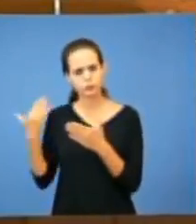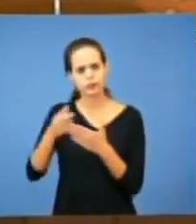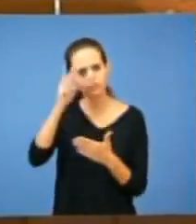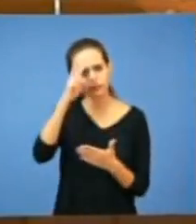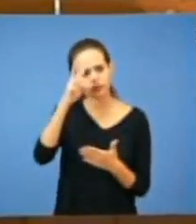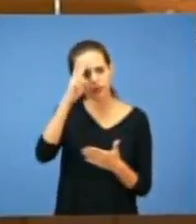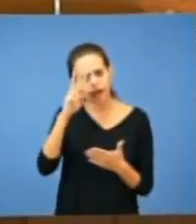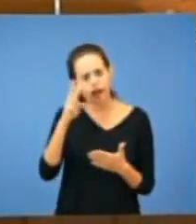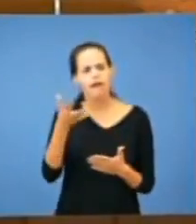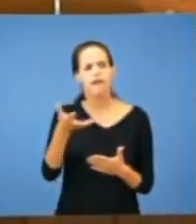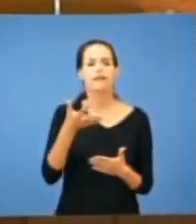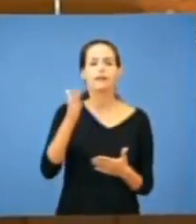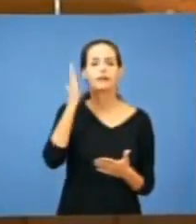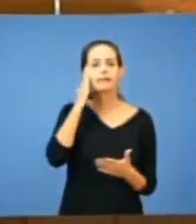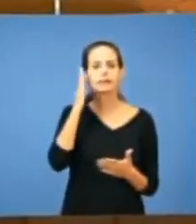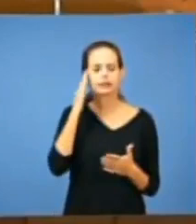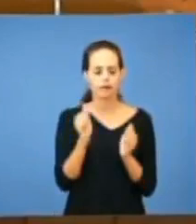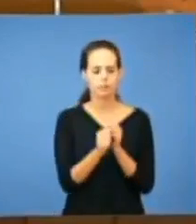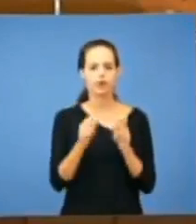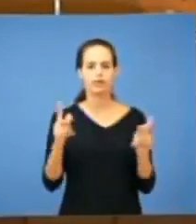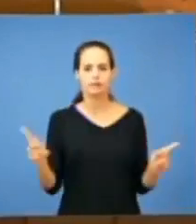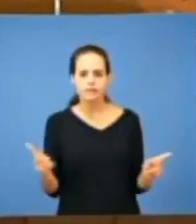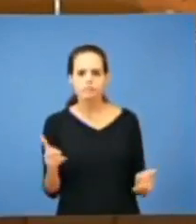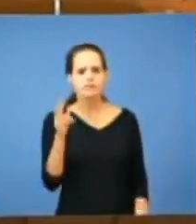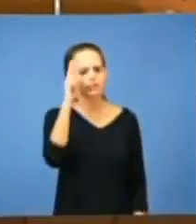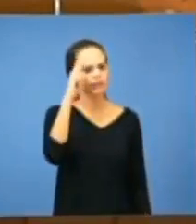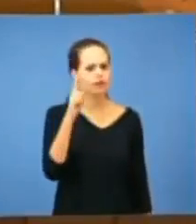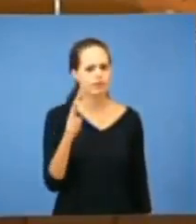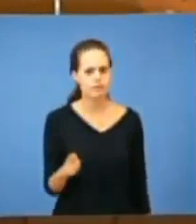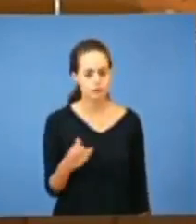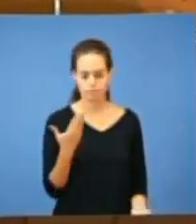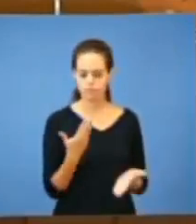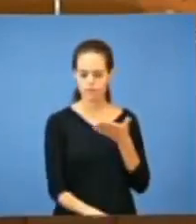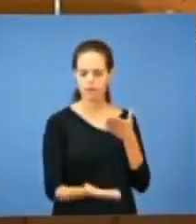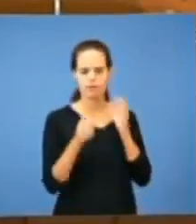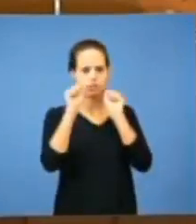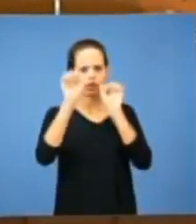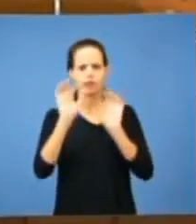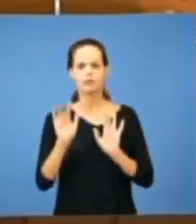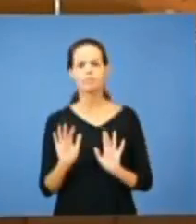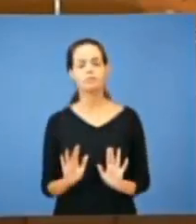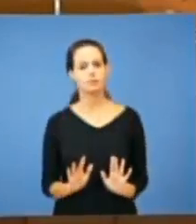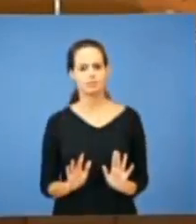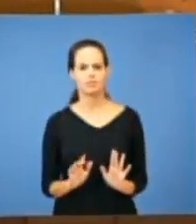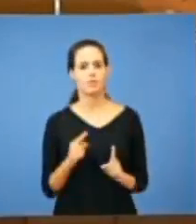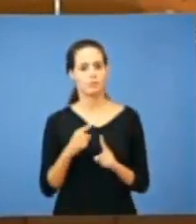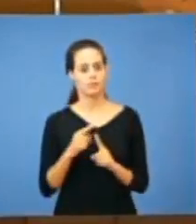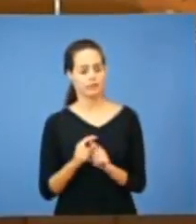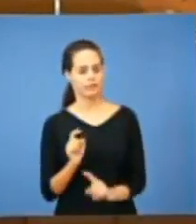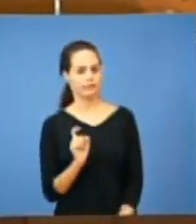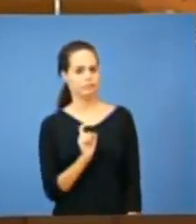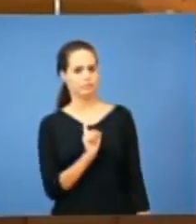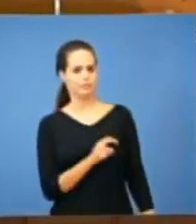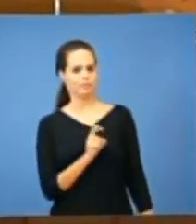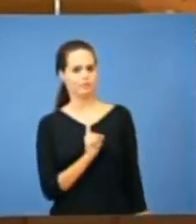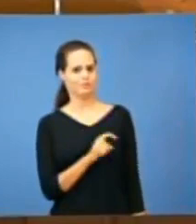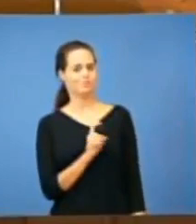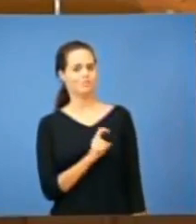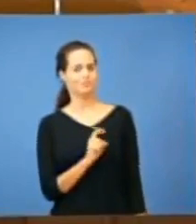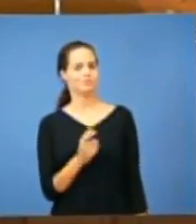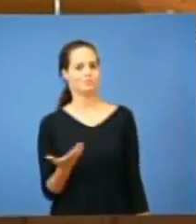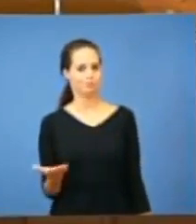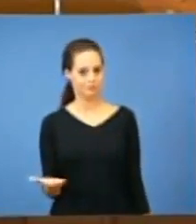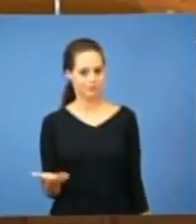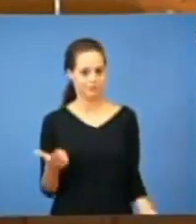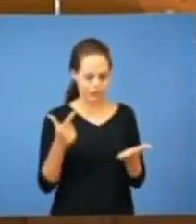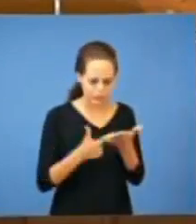want to understand revelations in reason. And in reason, they lose the blessing because they receive the condemnation. Who